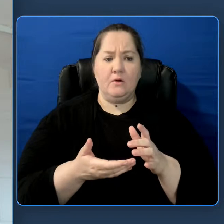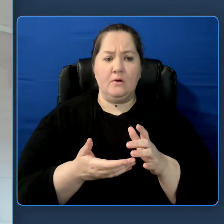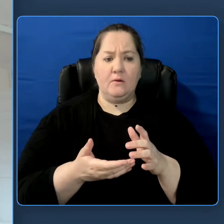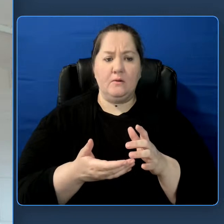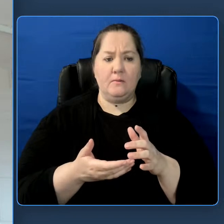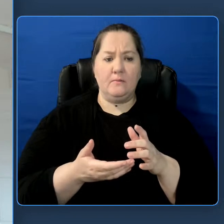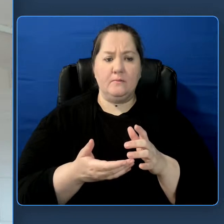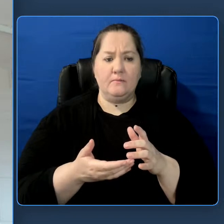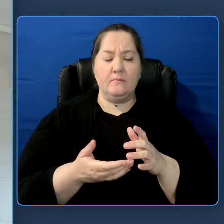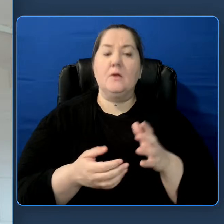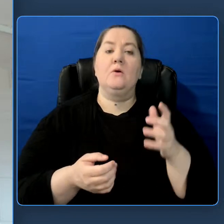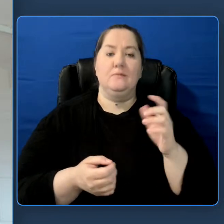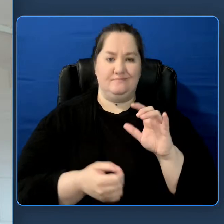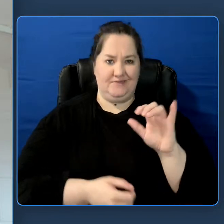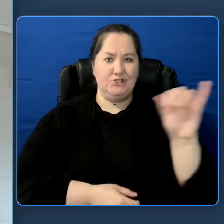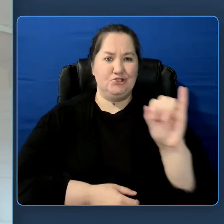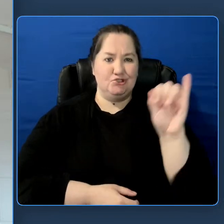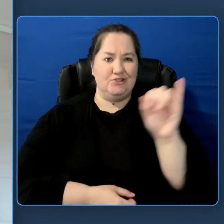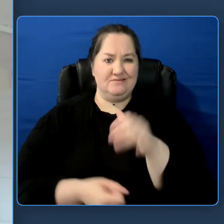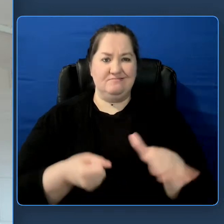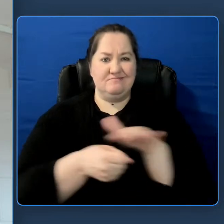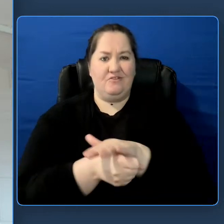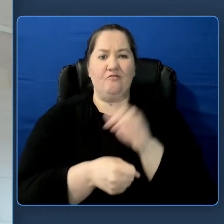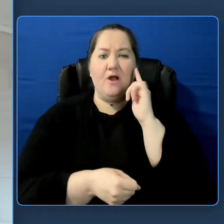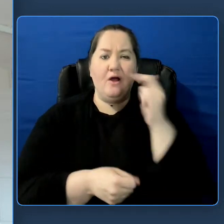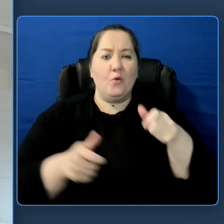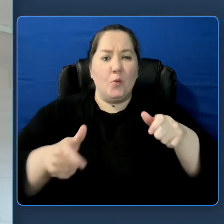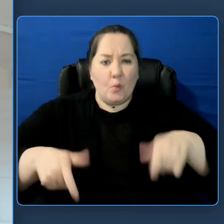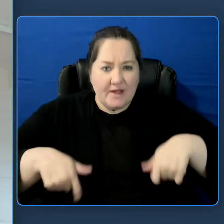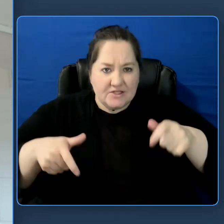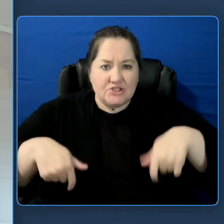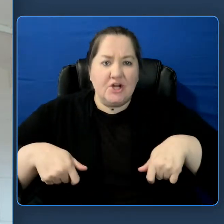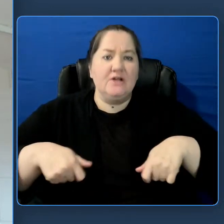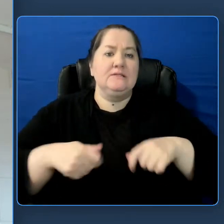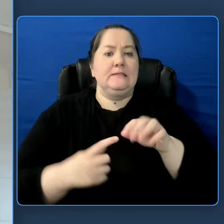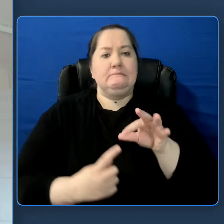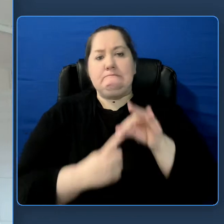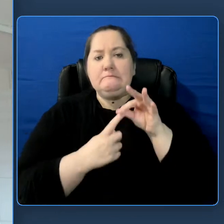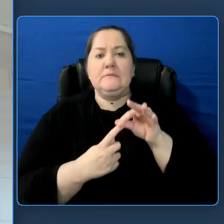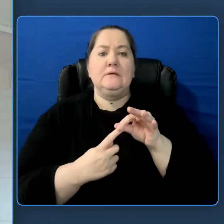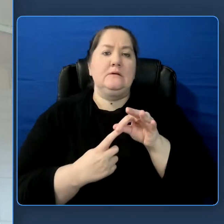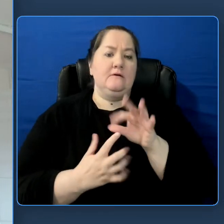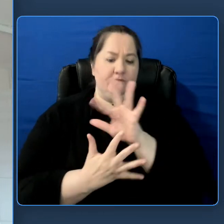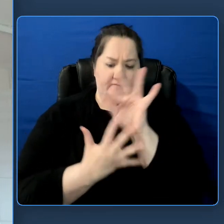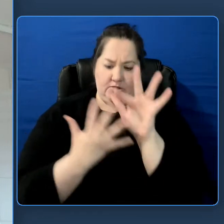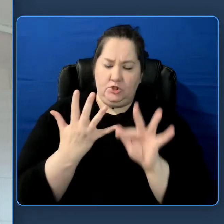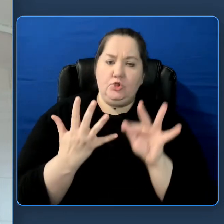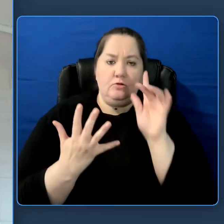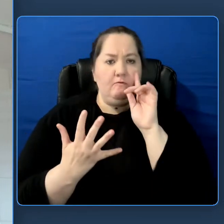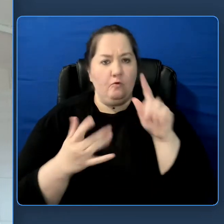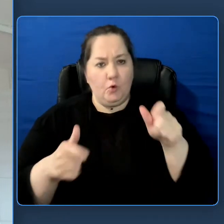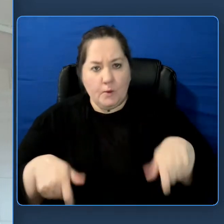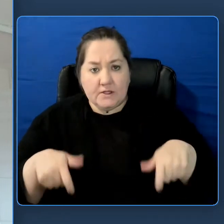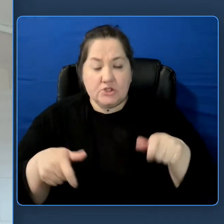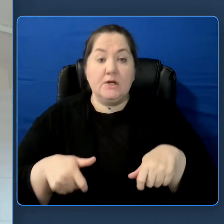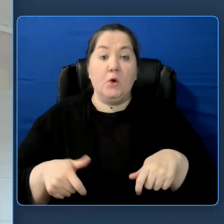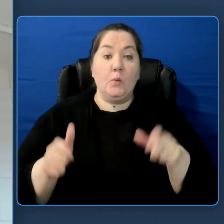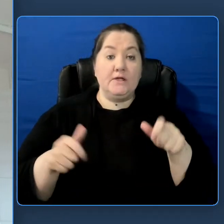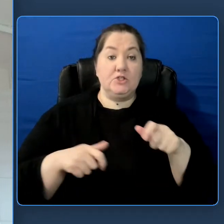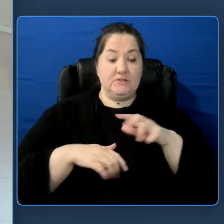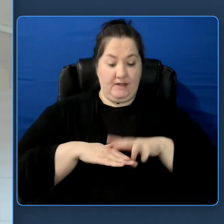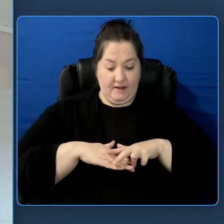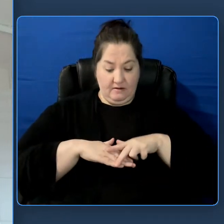other types of wheelchairs and features for wheelchairs, such as the wheelchairs that can